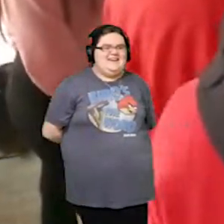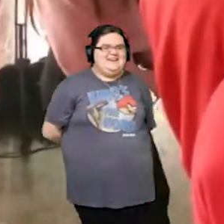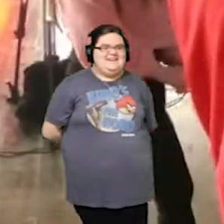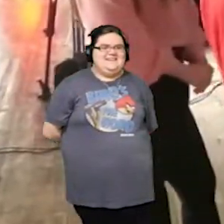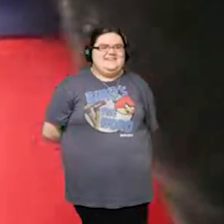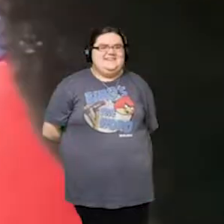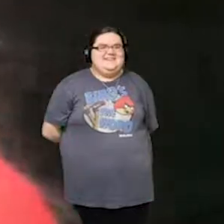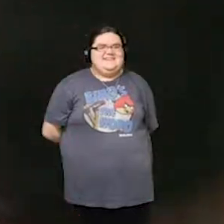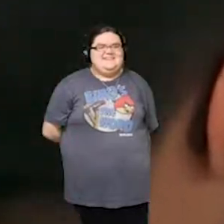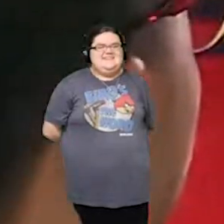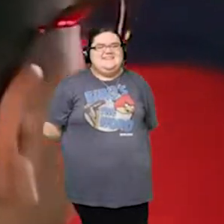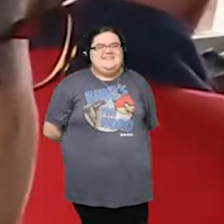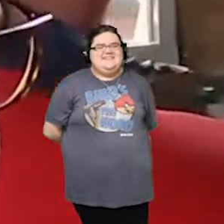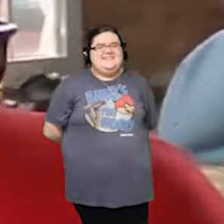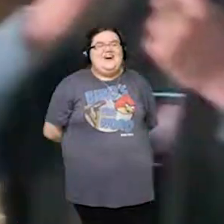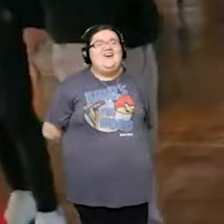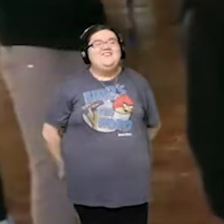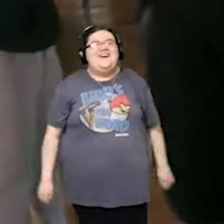one.